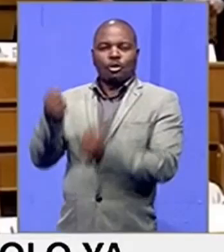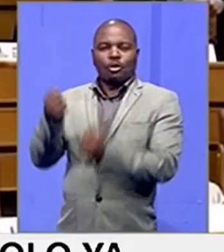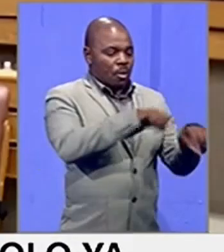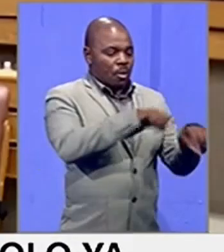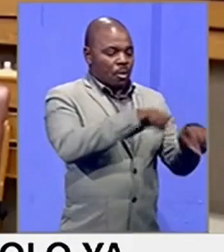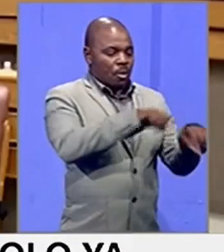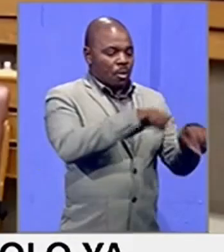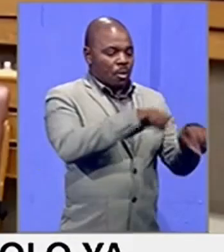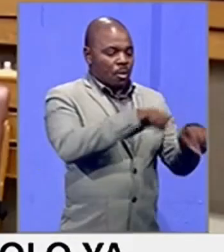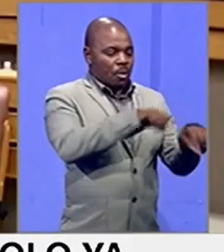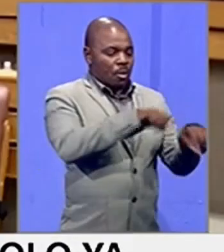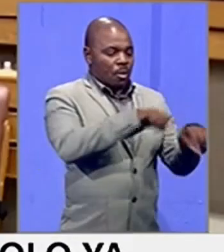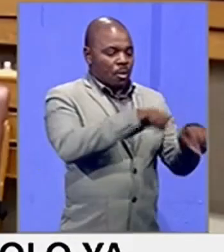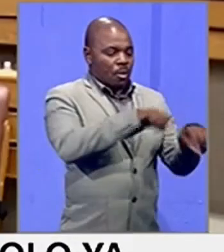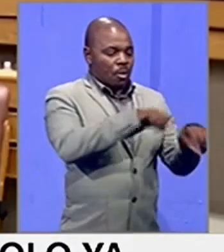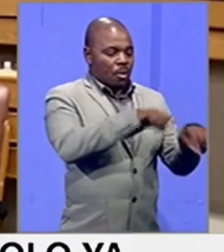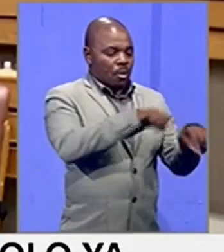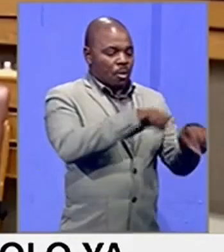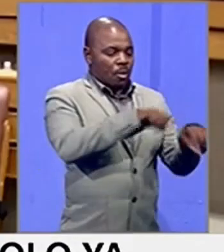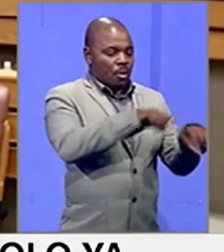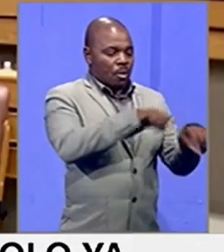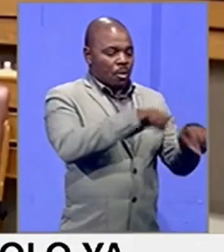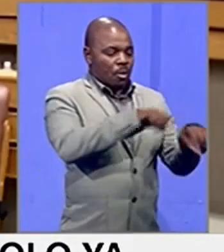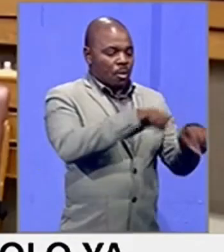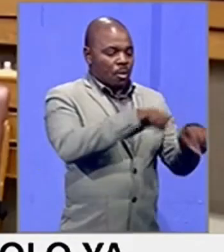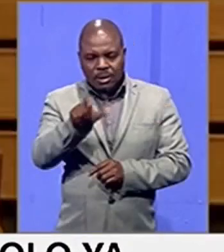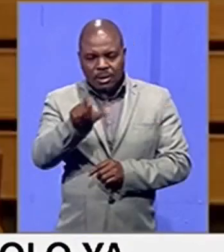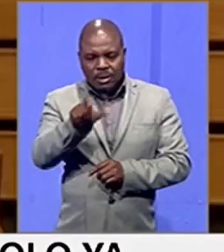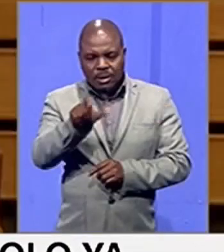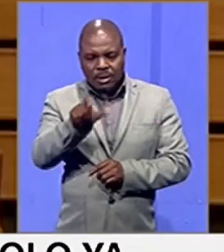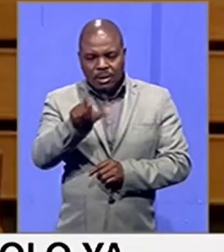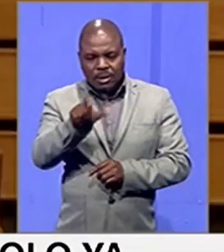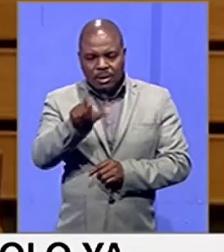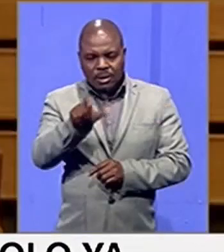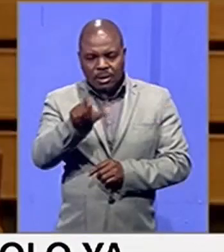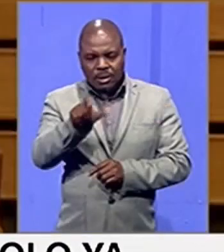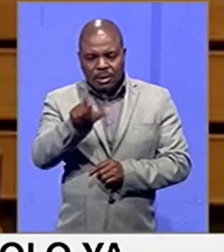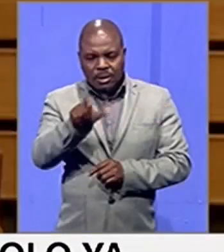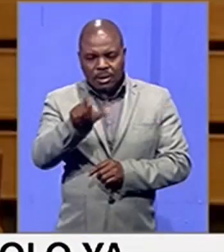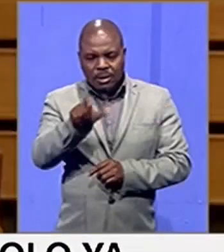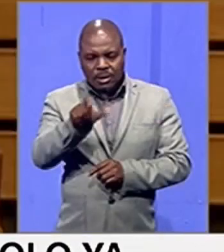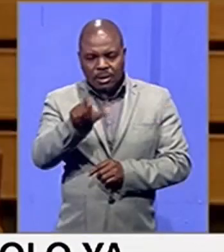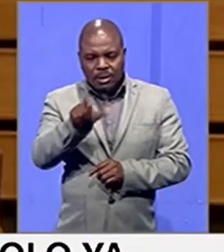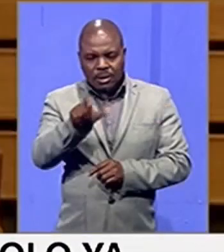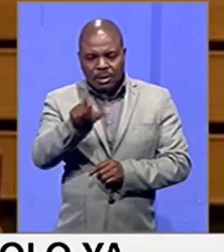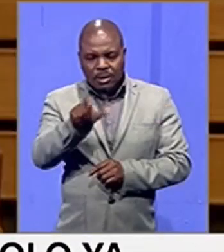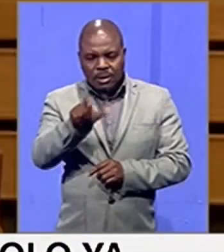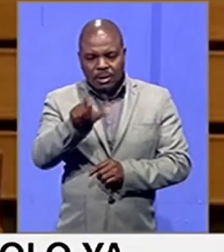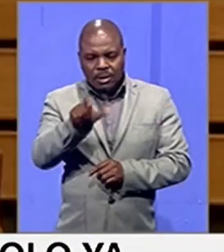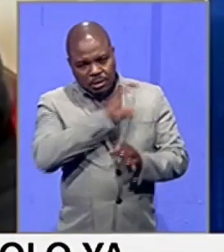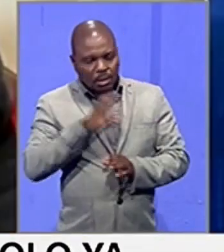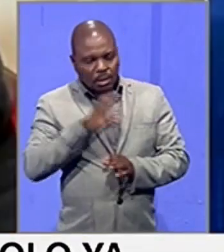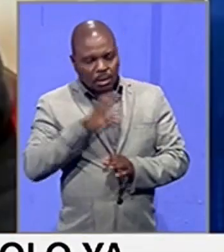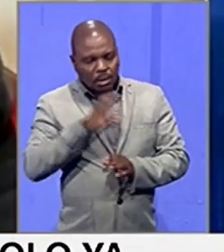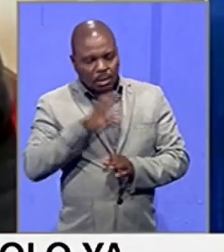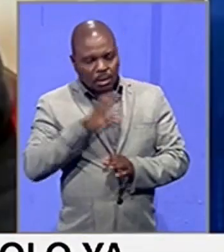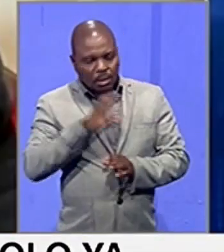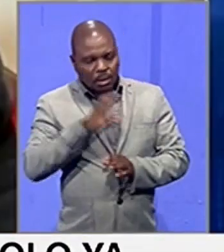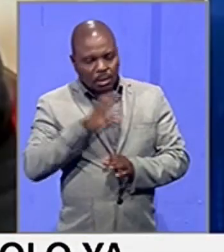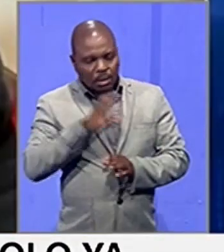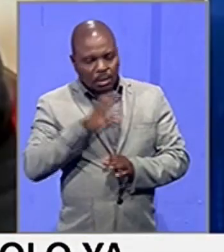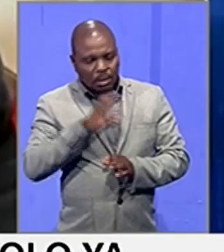ba iphapanyeditse taelo ya lekgotla e ba thibelang ho se be le kabelo dikopanong tsa lekgotla la motse. Lost this metro,